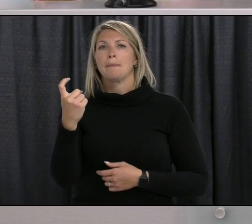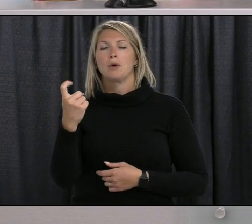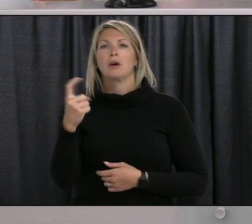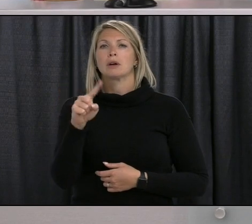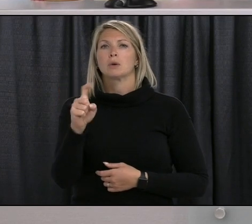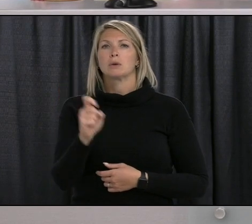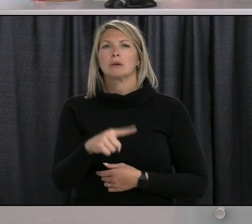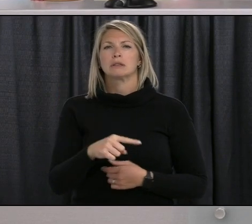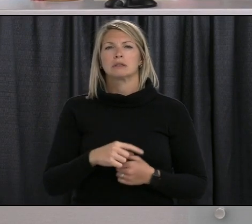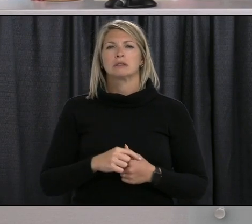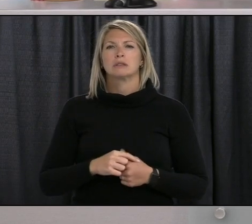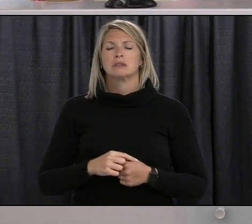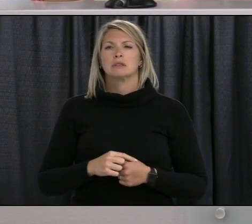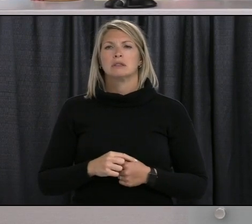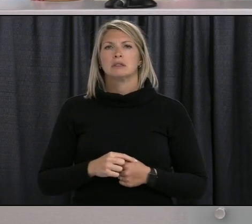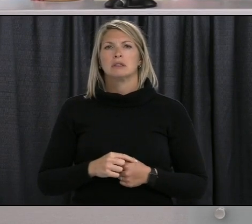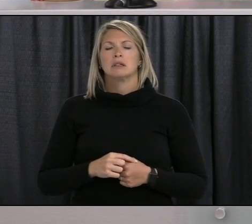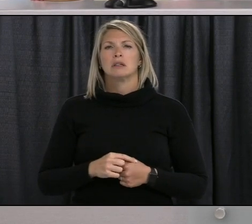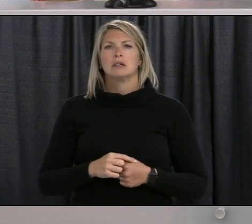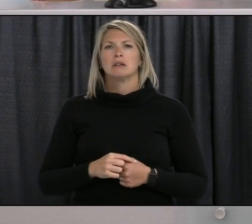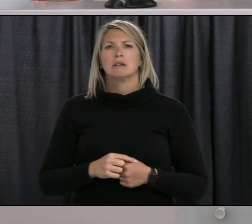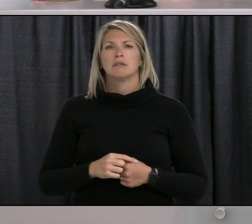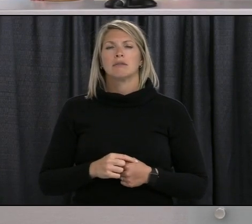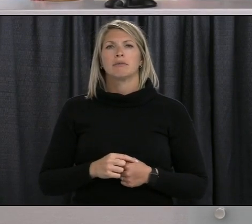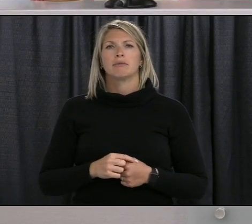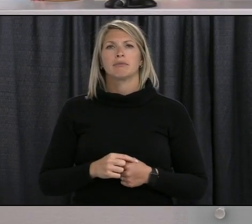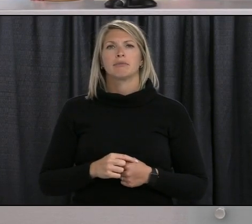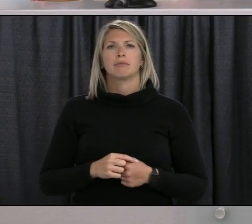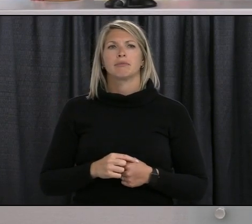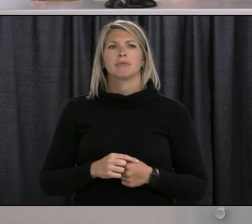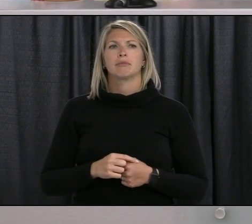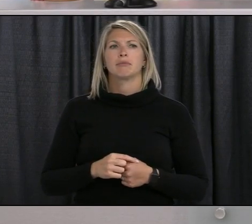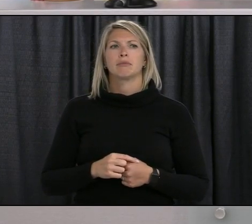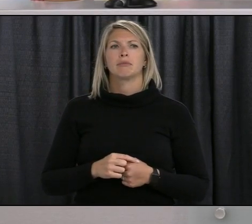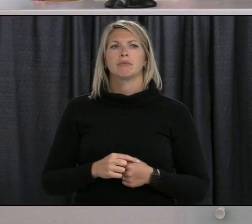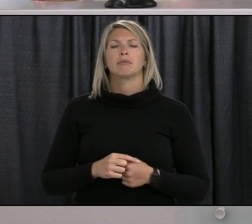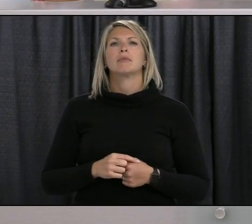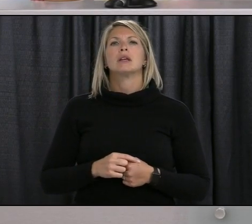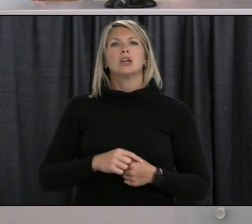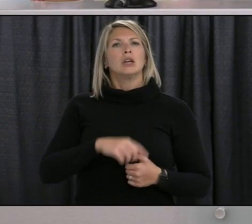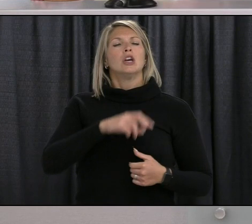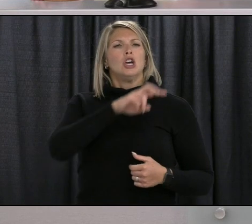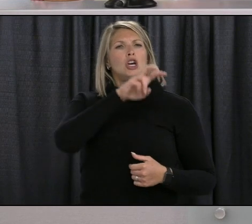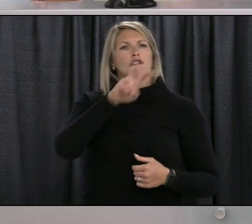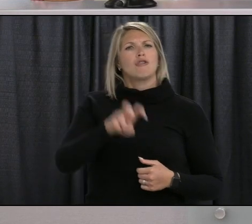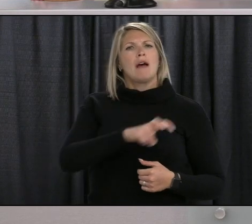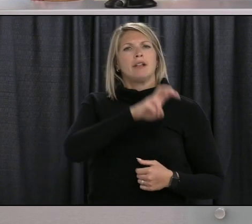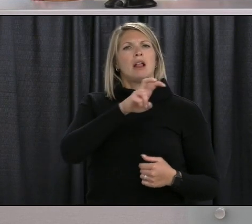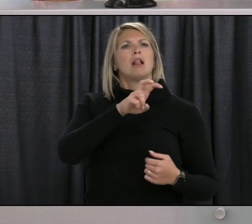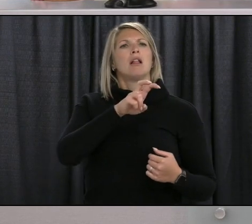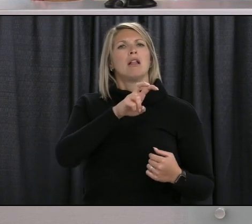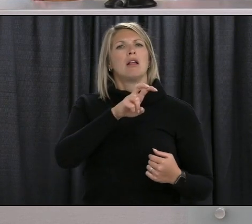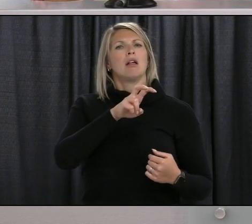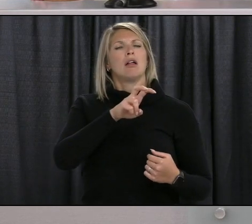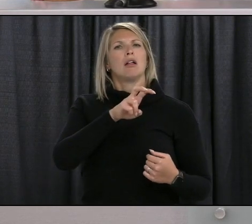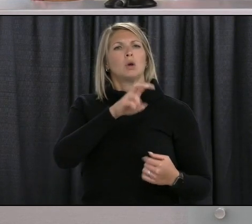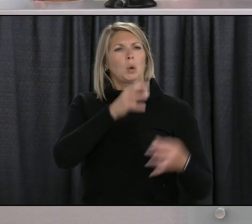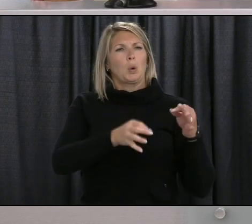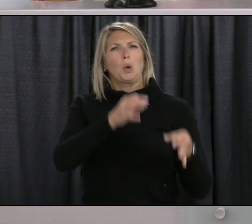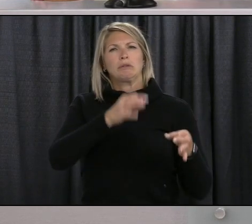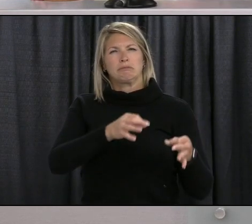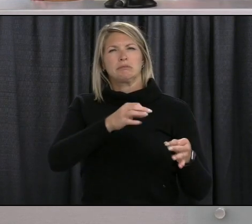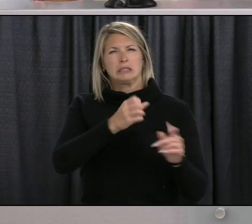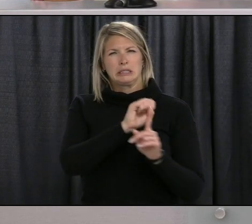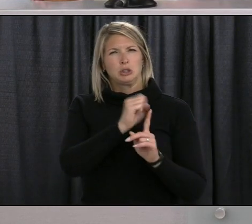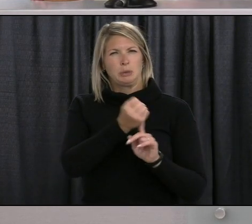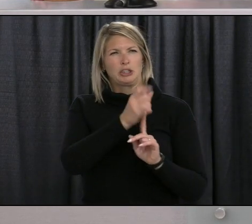asked extensively about the travel ban and the case that ruling was just decided on. I'm just wondering, in terms of the Canadian